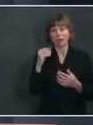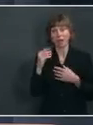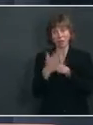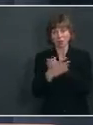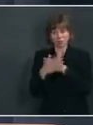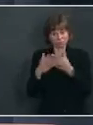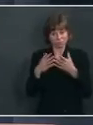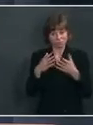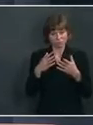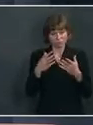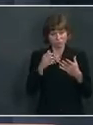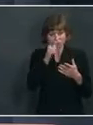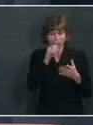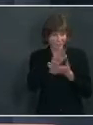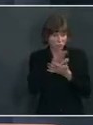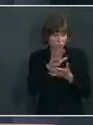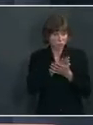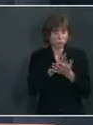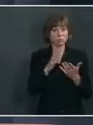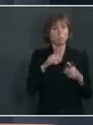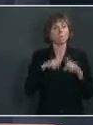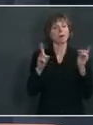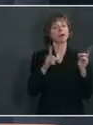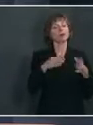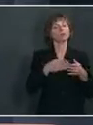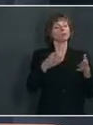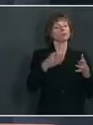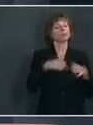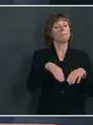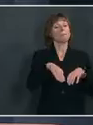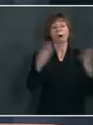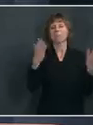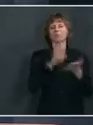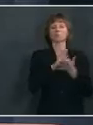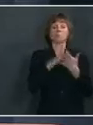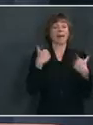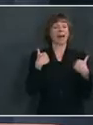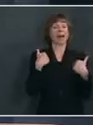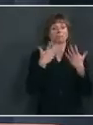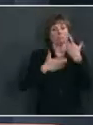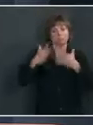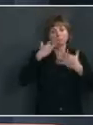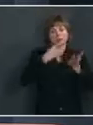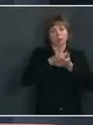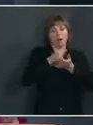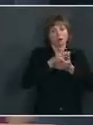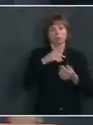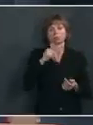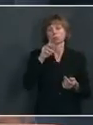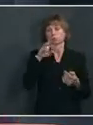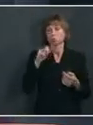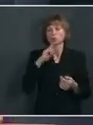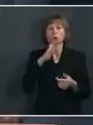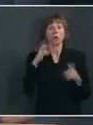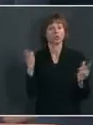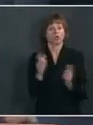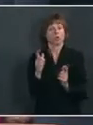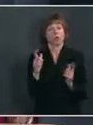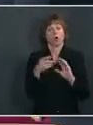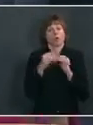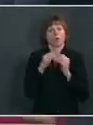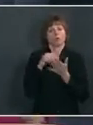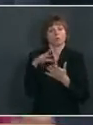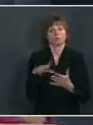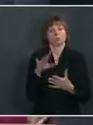is happening. It's more of a challenge in public schools where they don't have that funding from tuition or smaller populations where it's easier